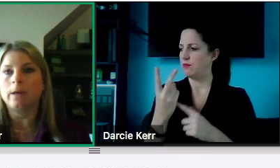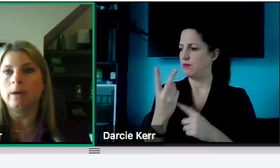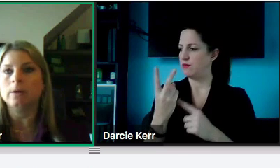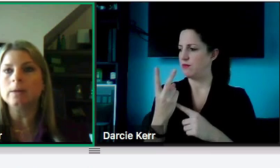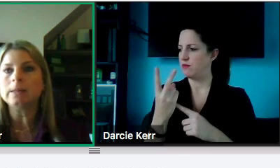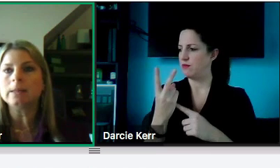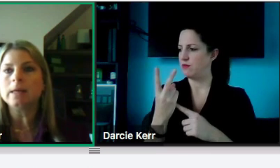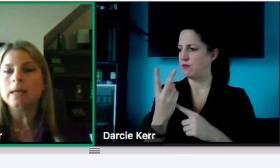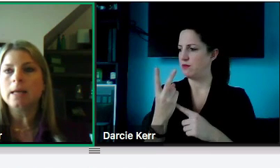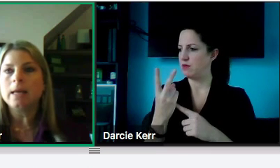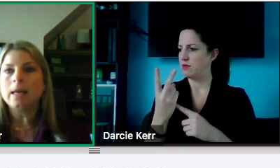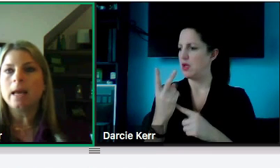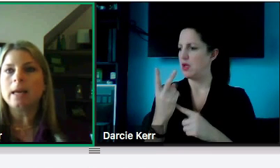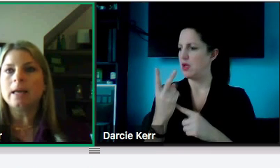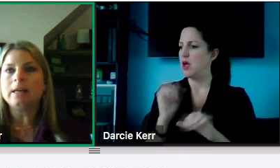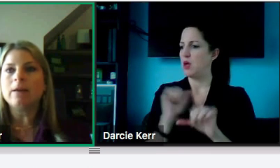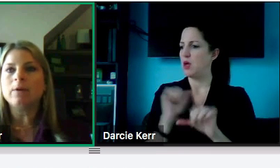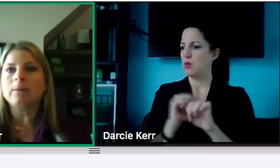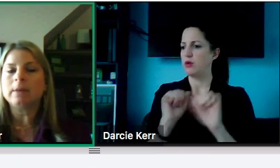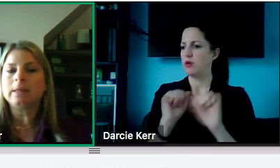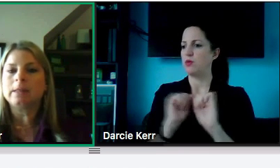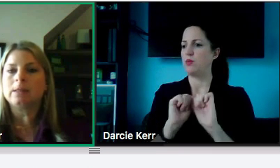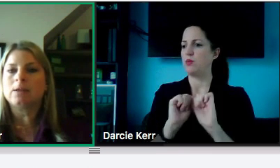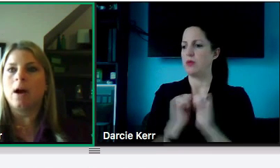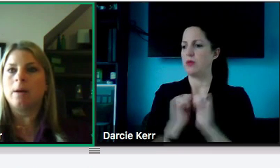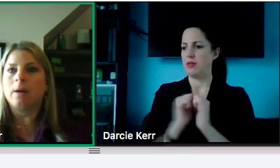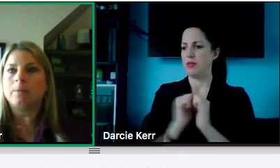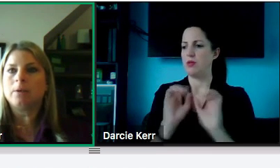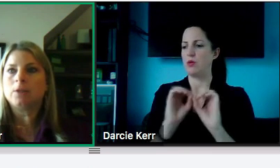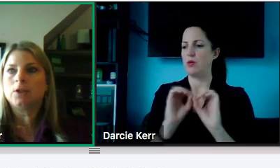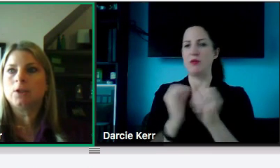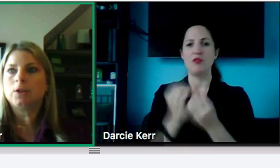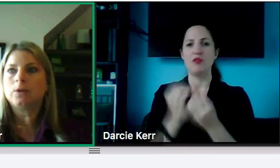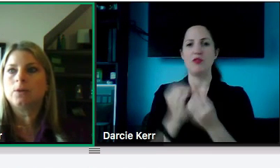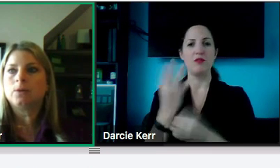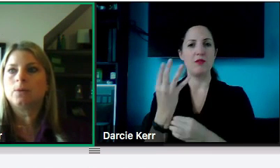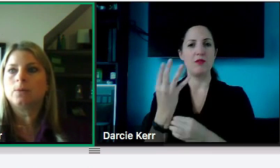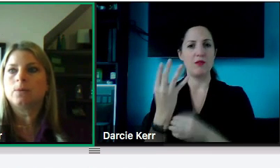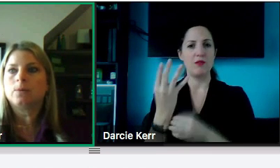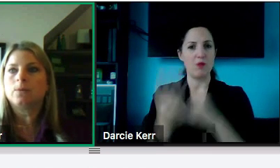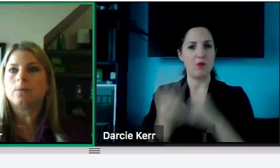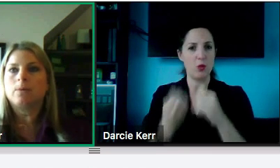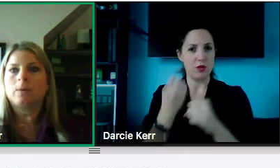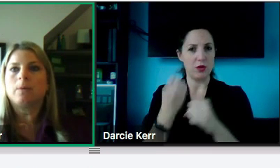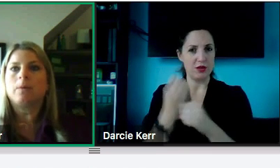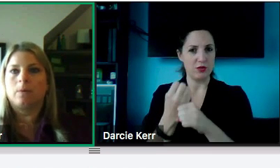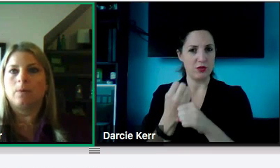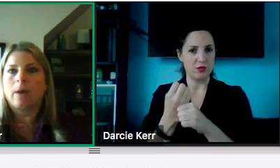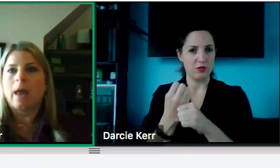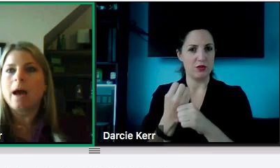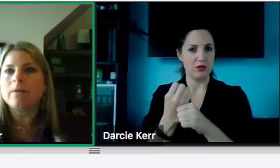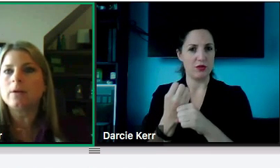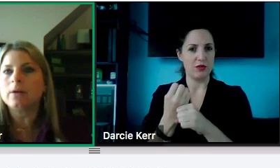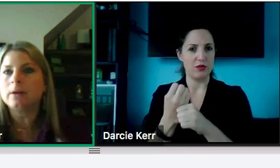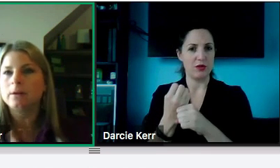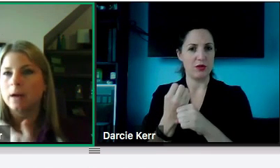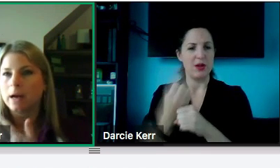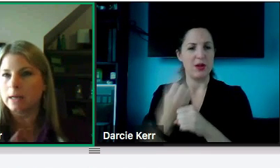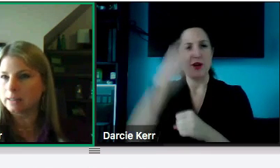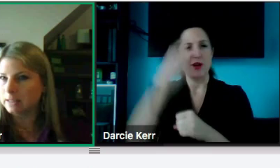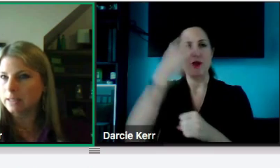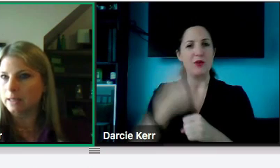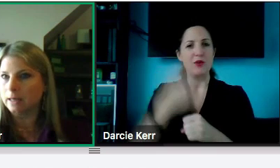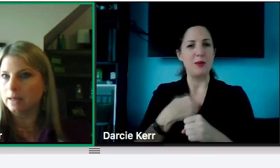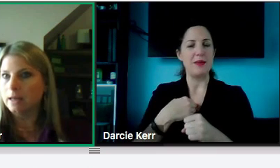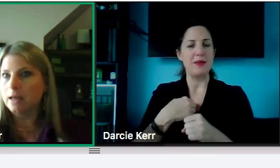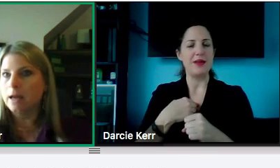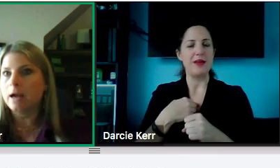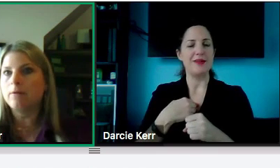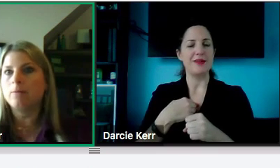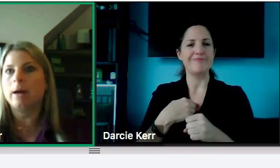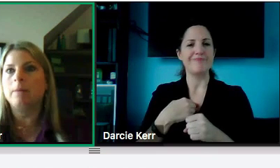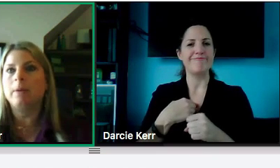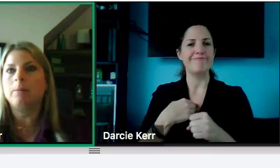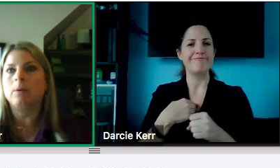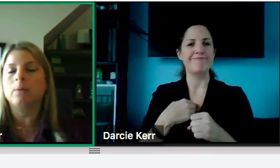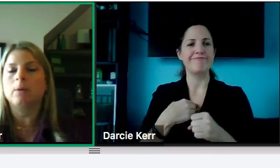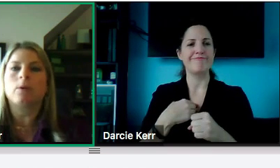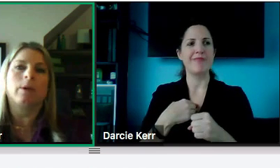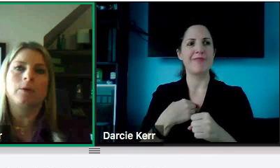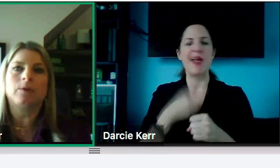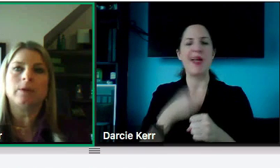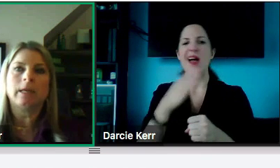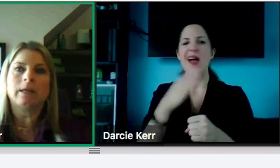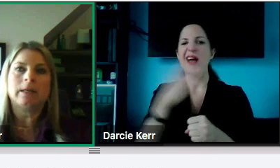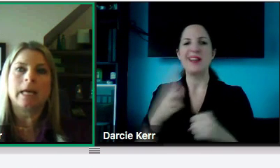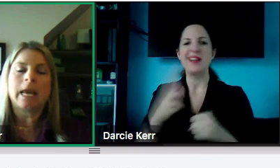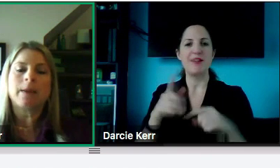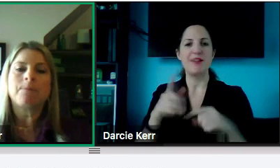least 4 years. And I never really stopped to have a good idea of what people